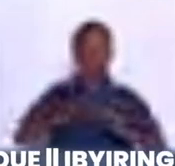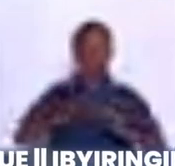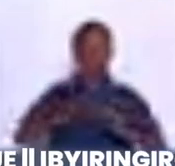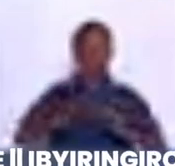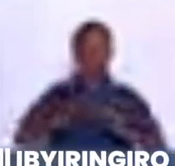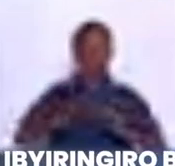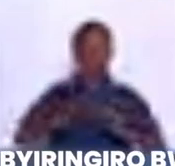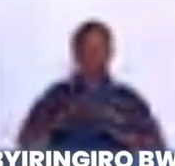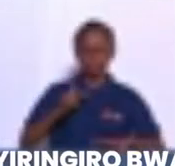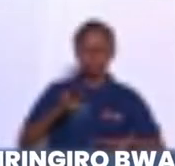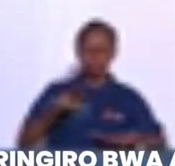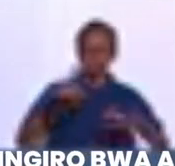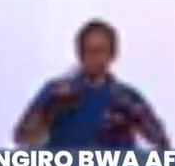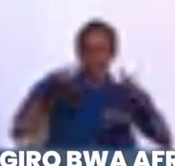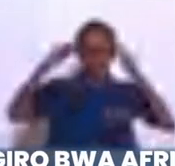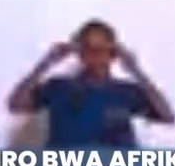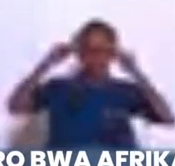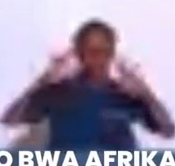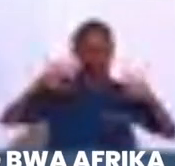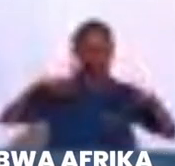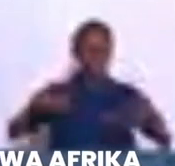I even don't know how to begin.